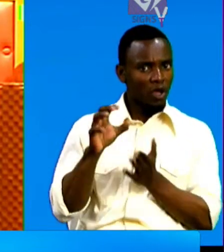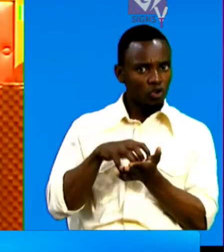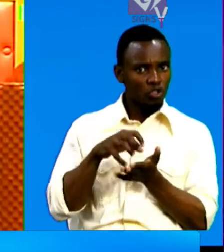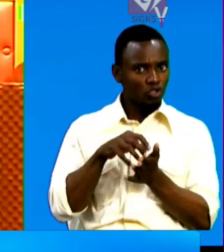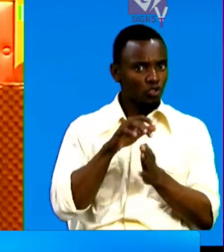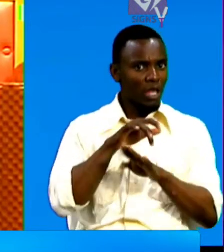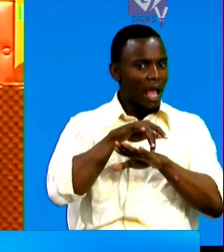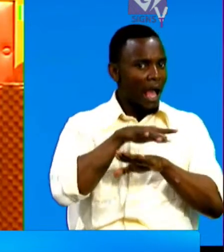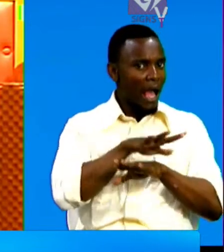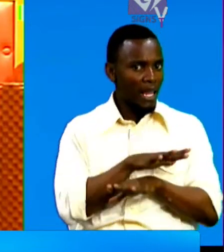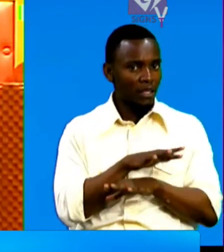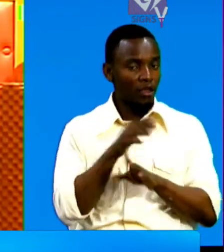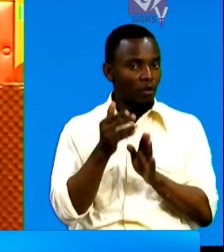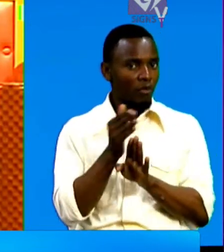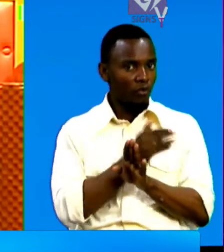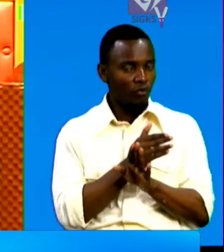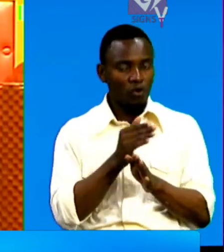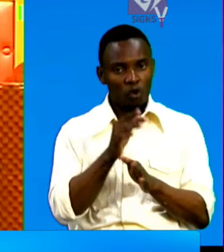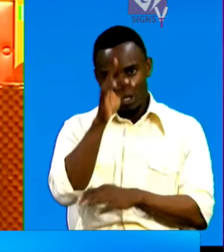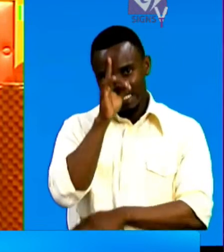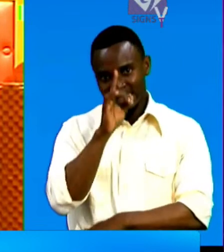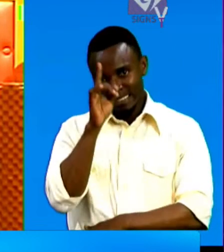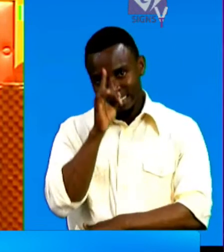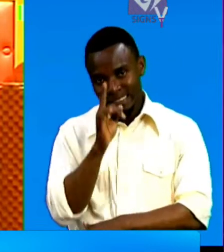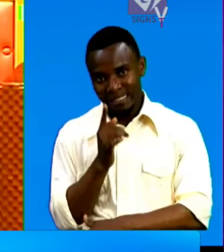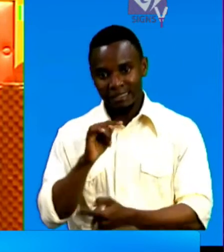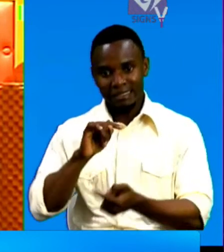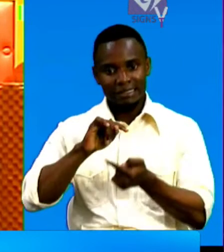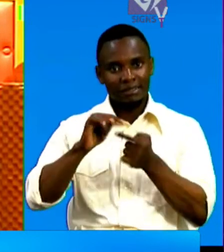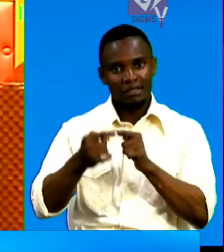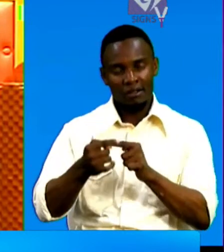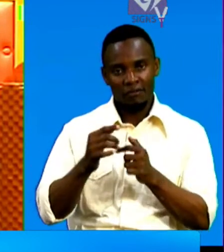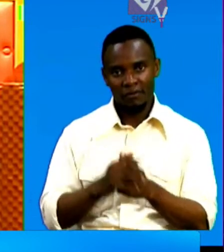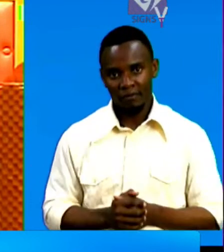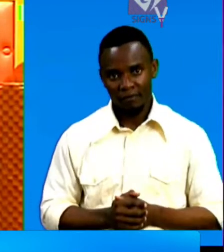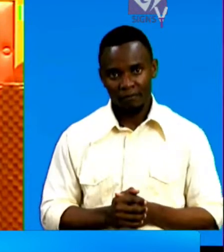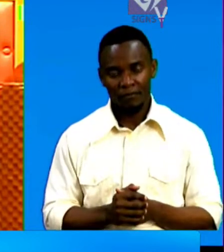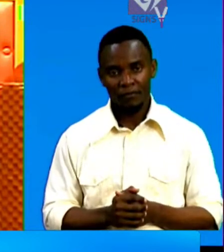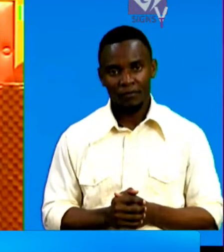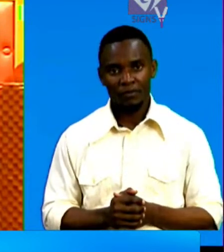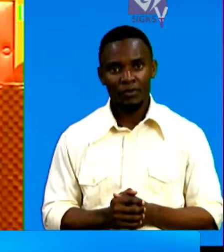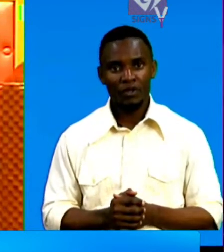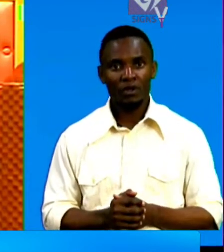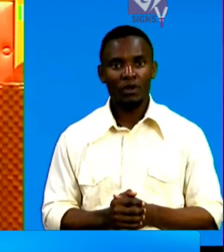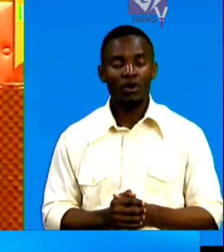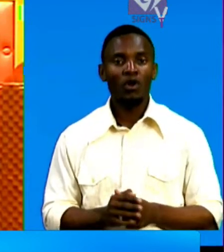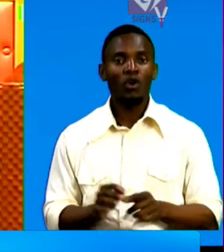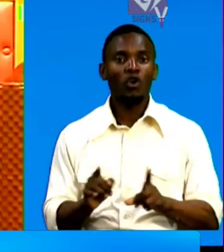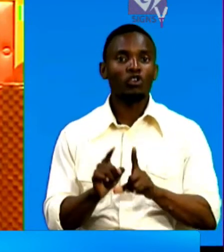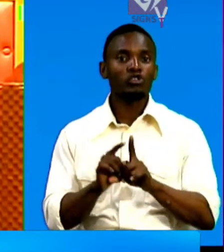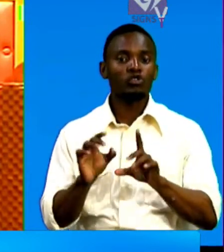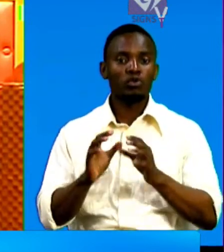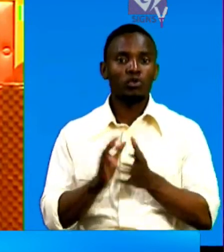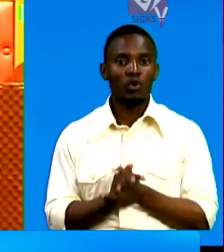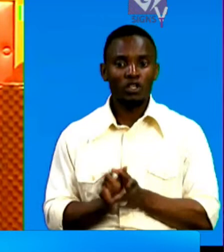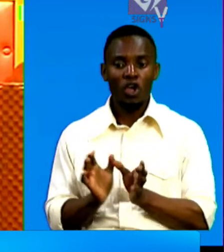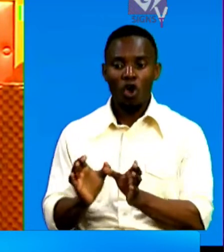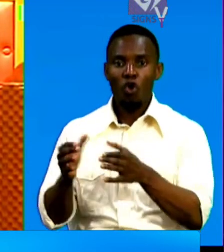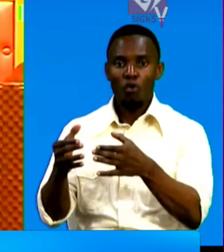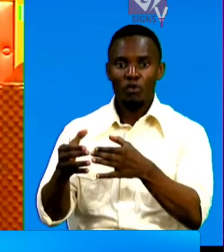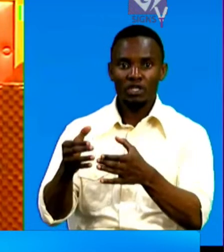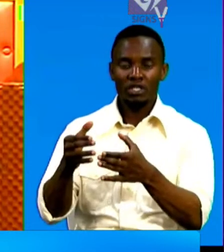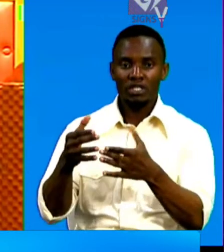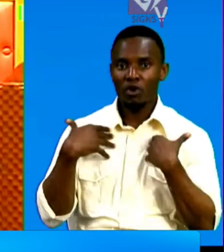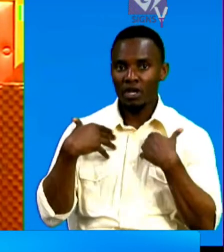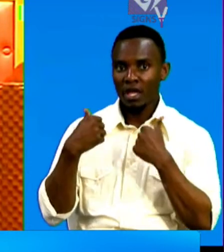they cause serious harm in their well-being and productivity. Community health promotion is our bottom-up intervention